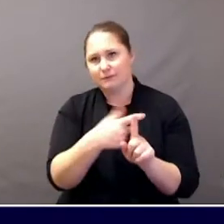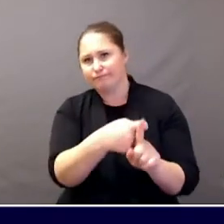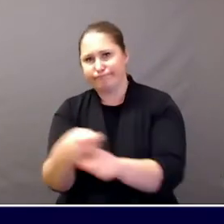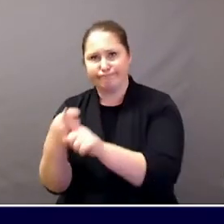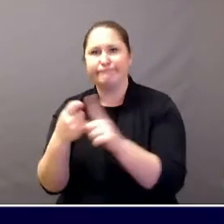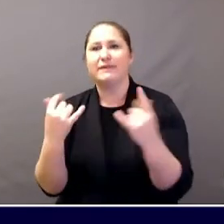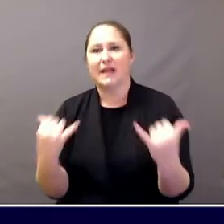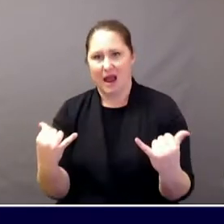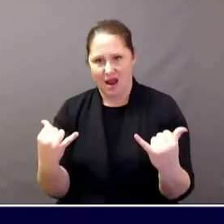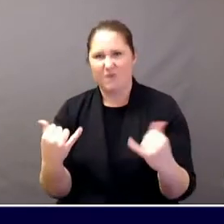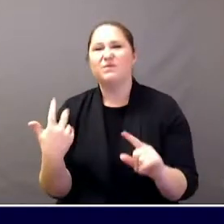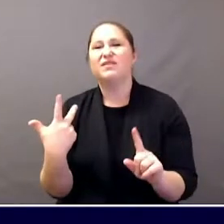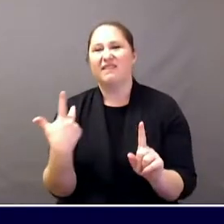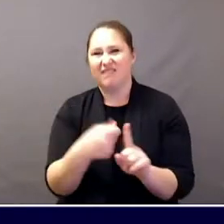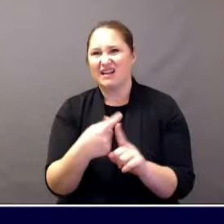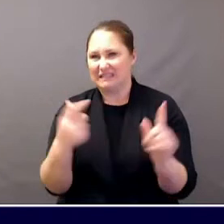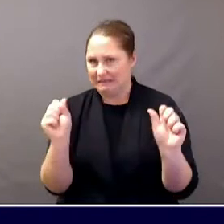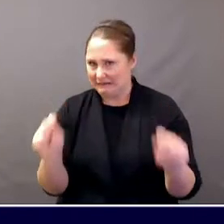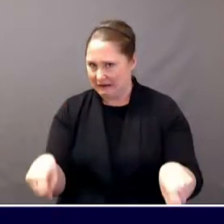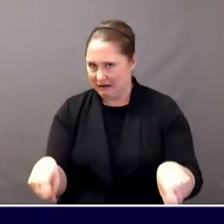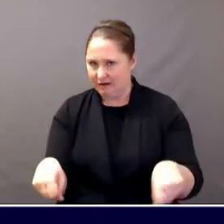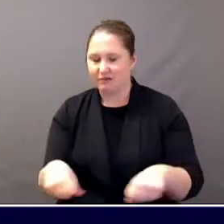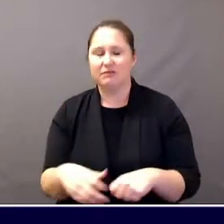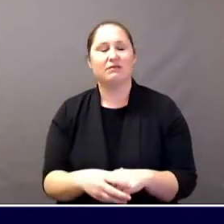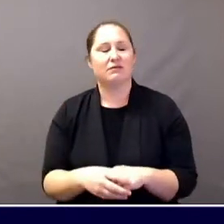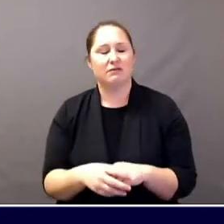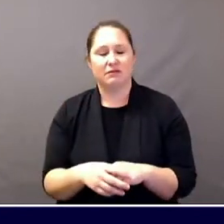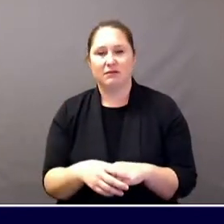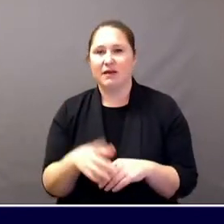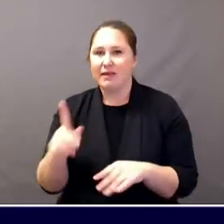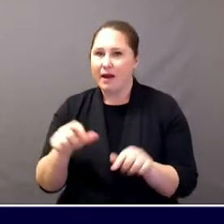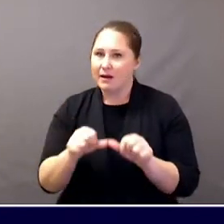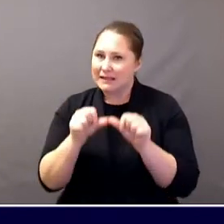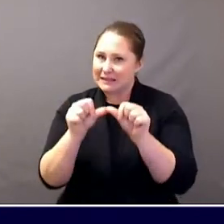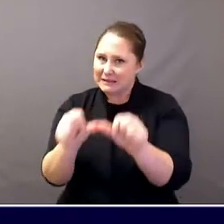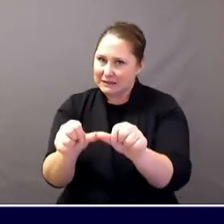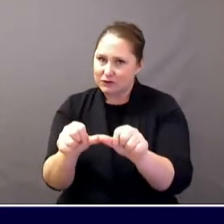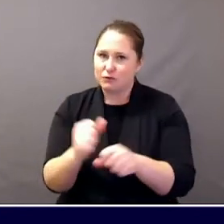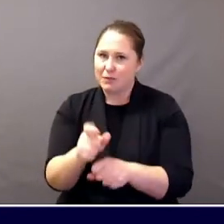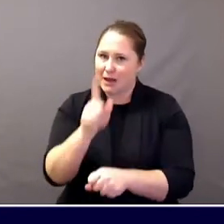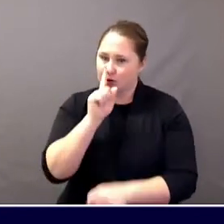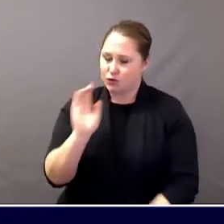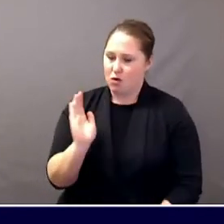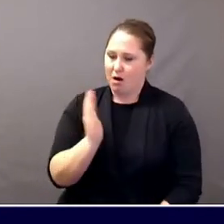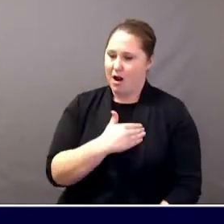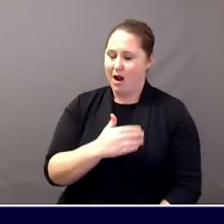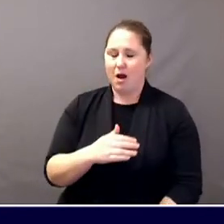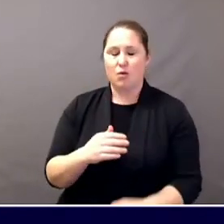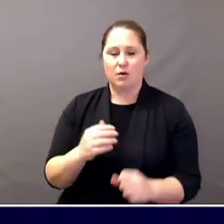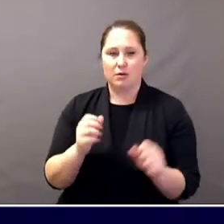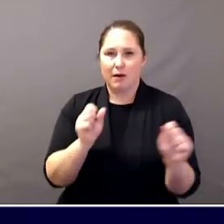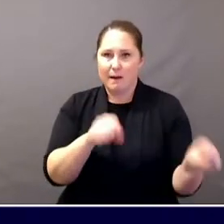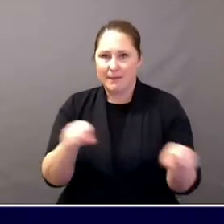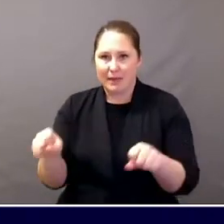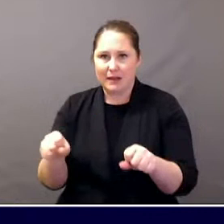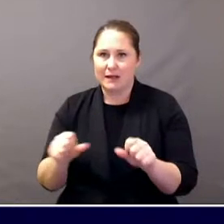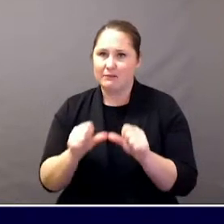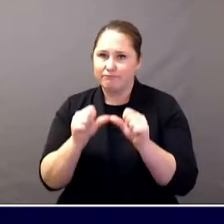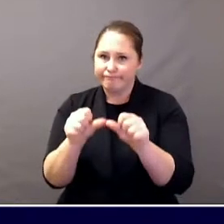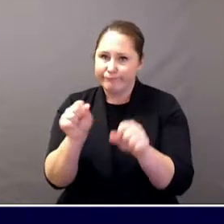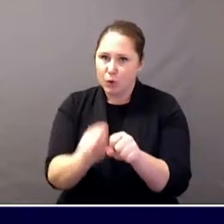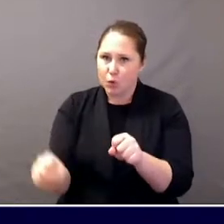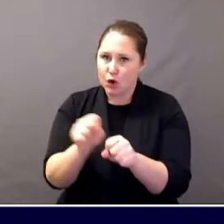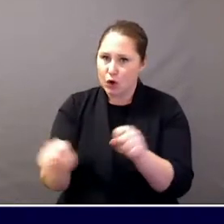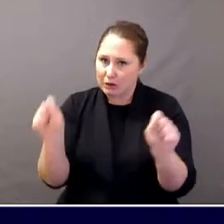these actions further protect and ensure the continuity of emergency response services and COVID-19 response infrastructure on